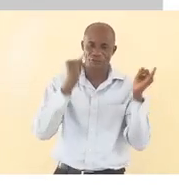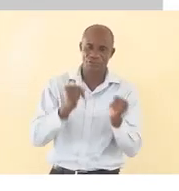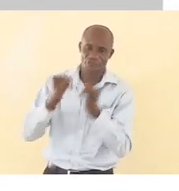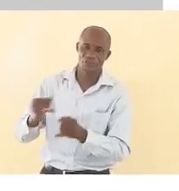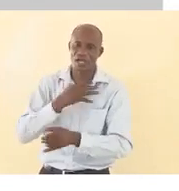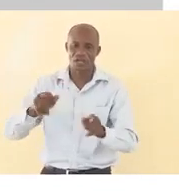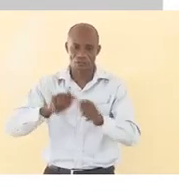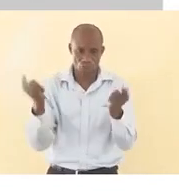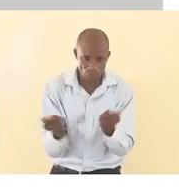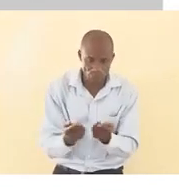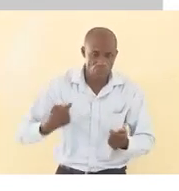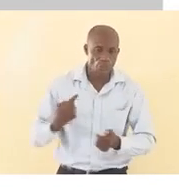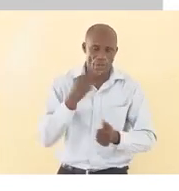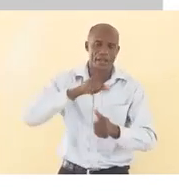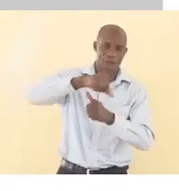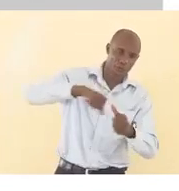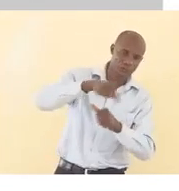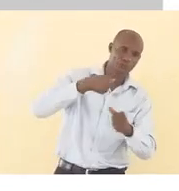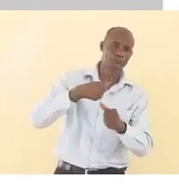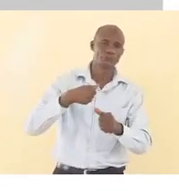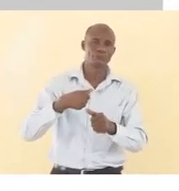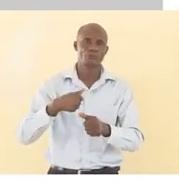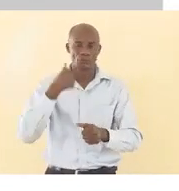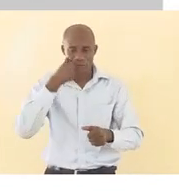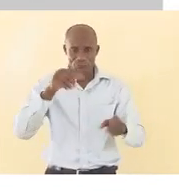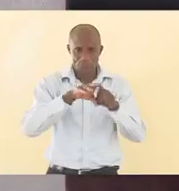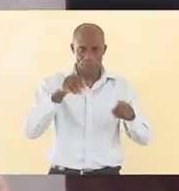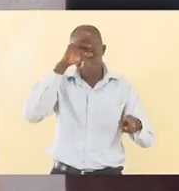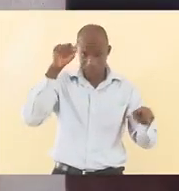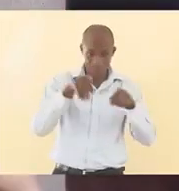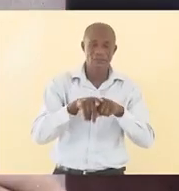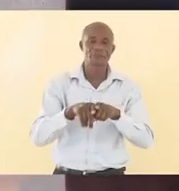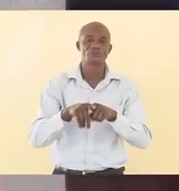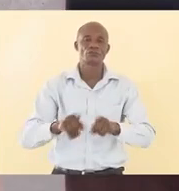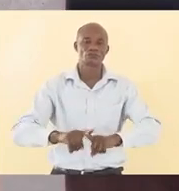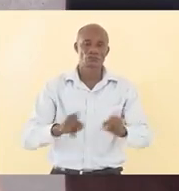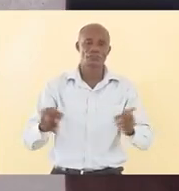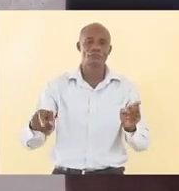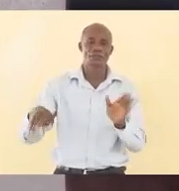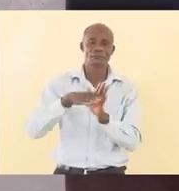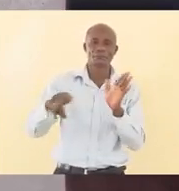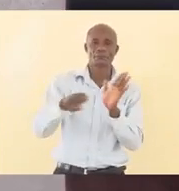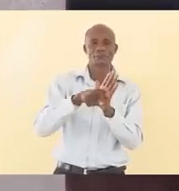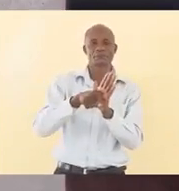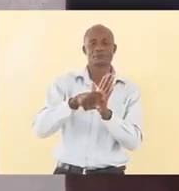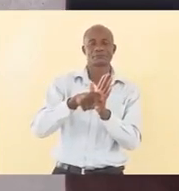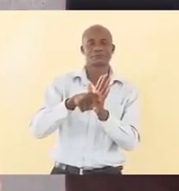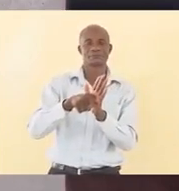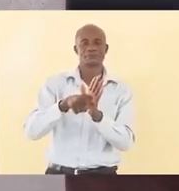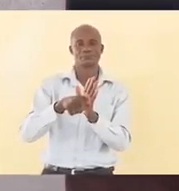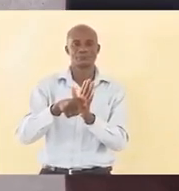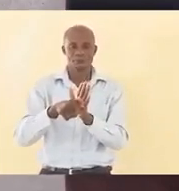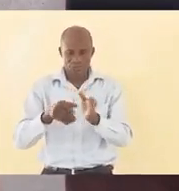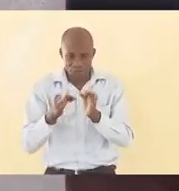a brotherhood of what? Of people from diverse backgrounds. Actually, if we were not